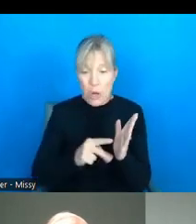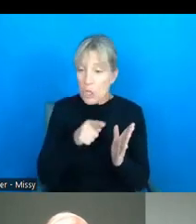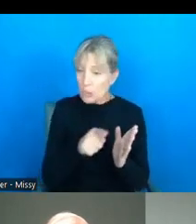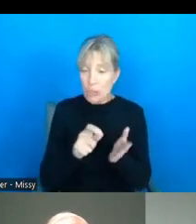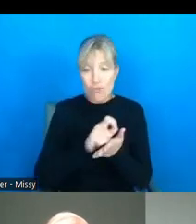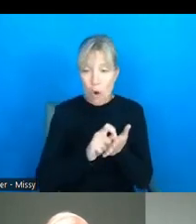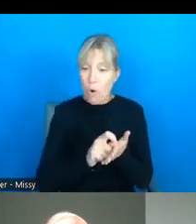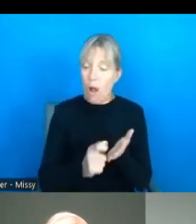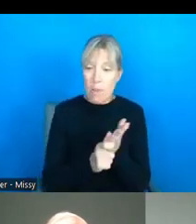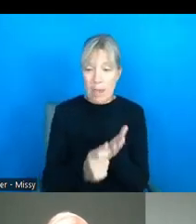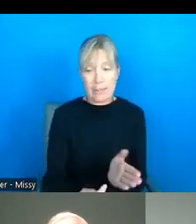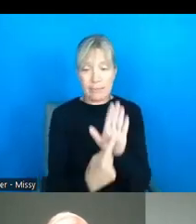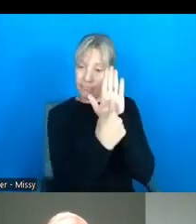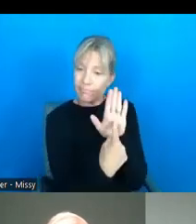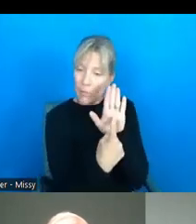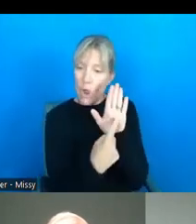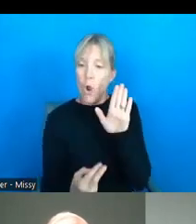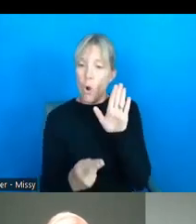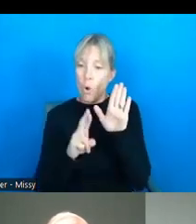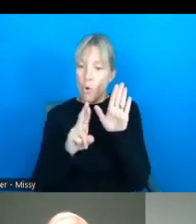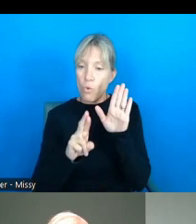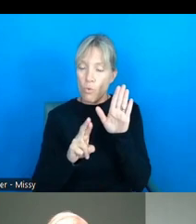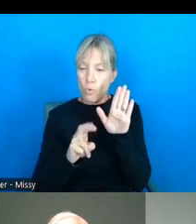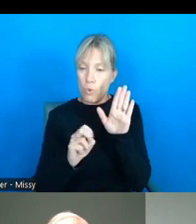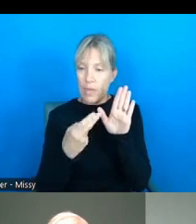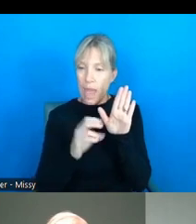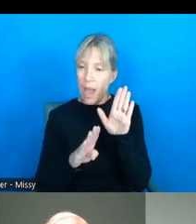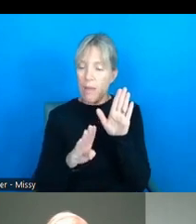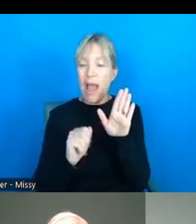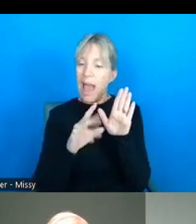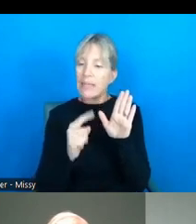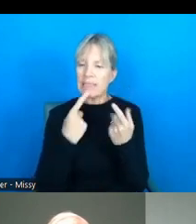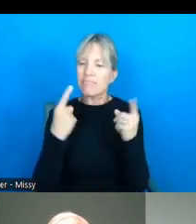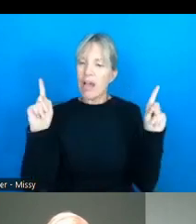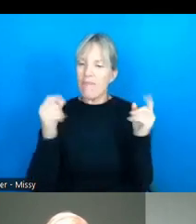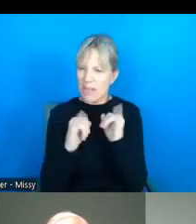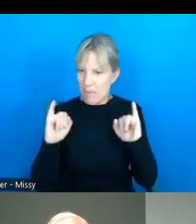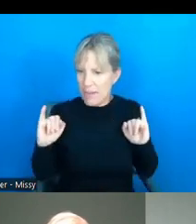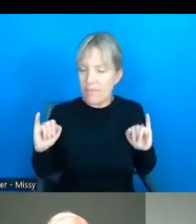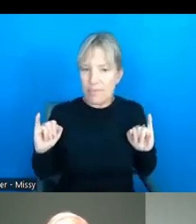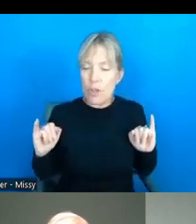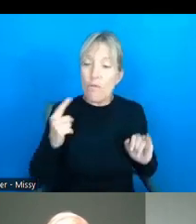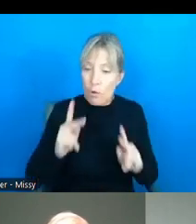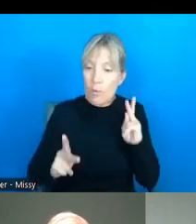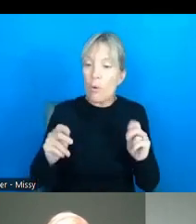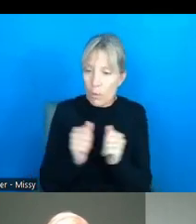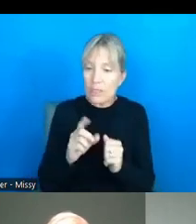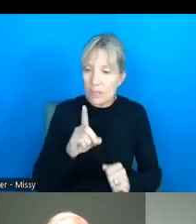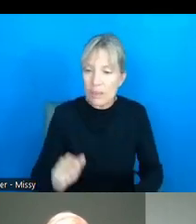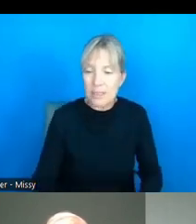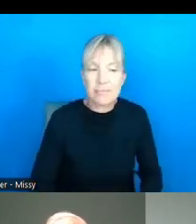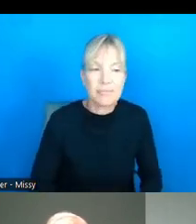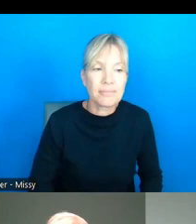her magazine, the Rehabilitation Act is a declaration of independence for people with